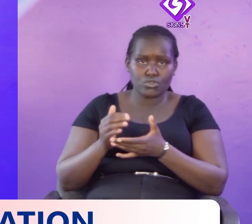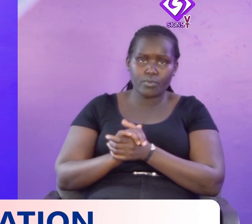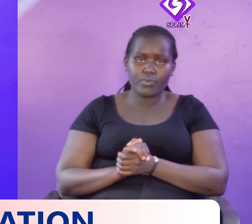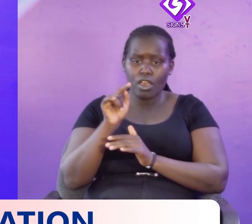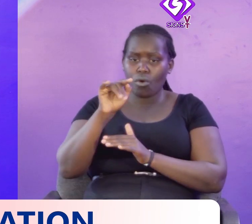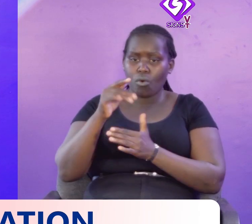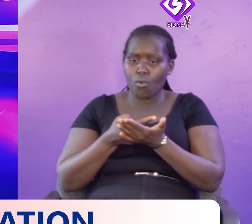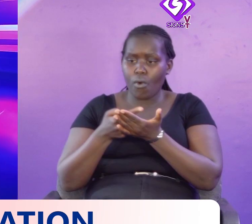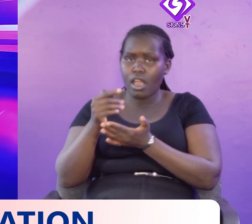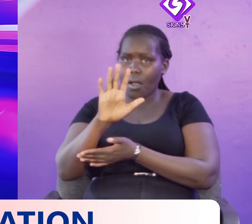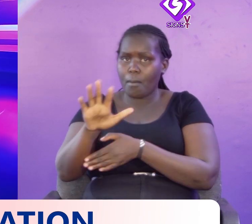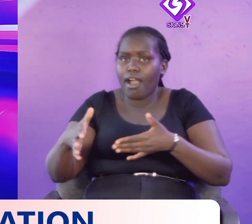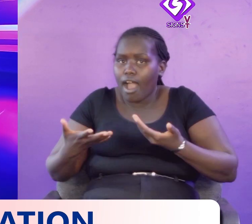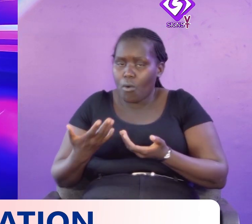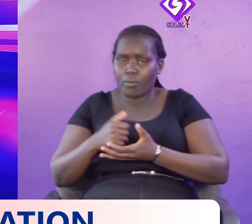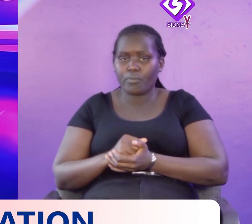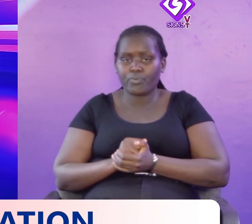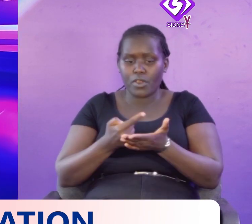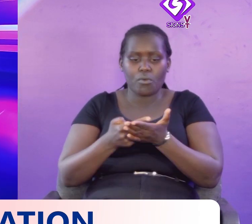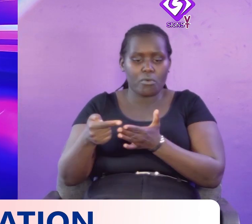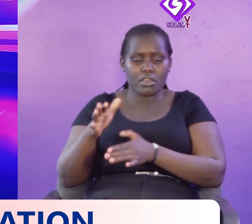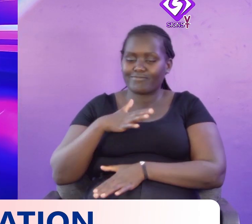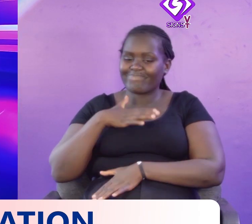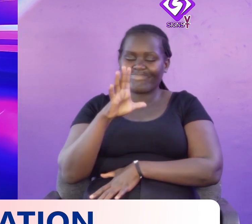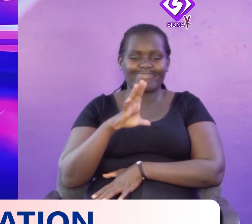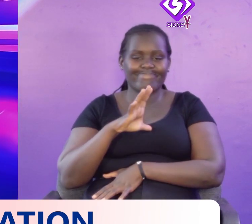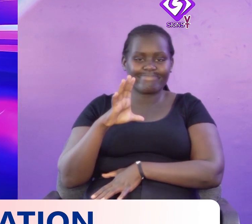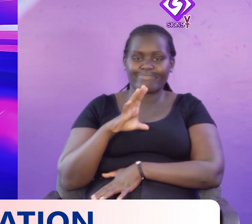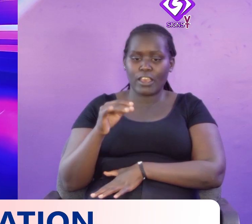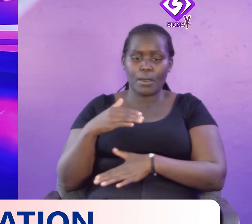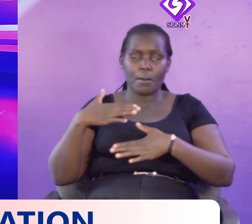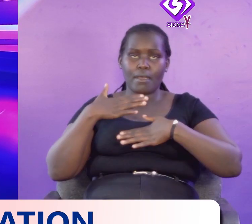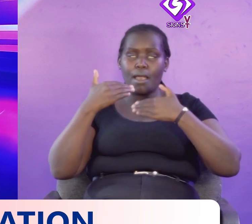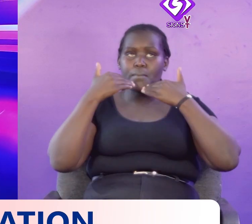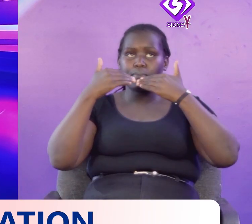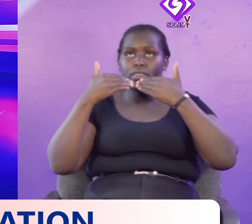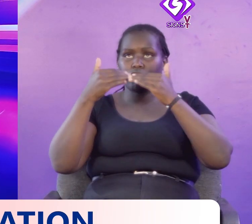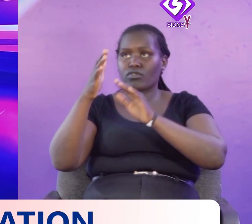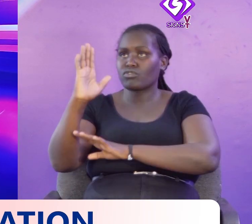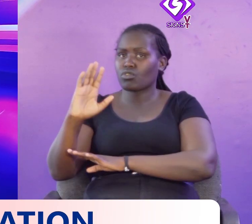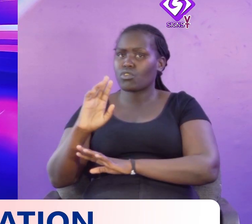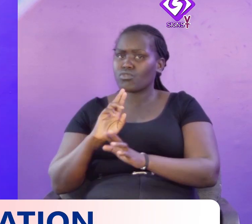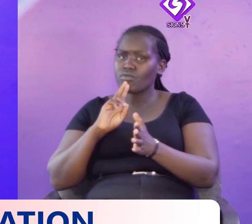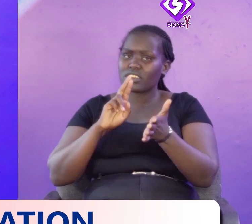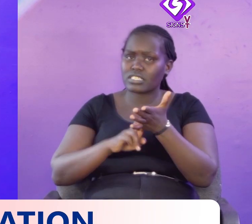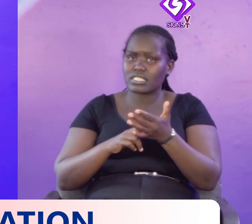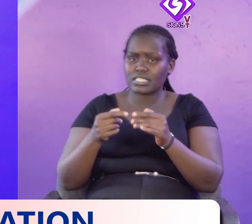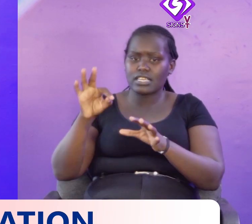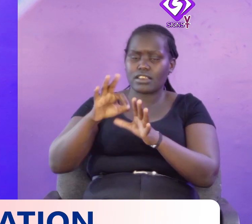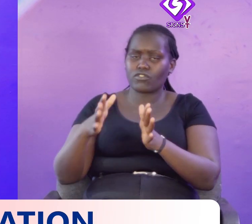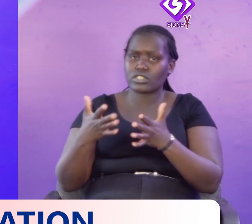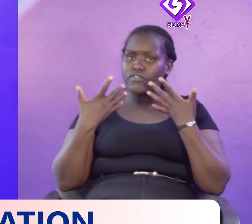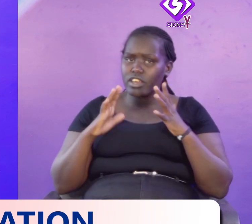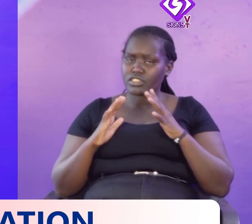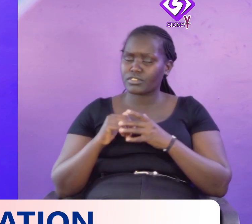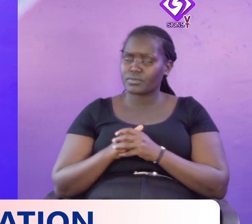week? My week has been good. Okay. I am grateful to God. Have you registered as a voter? What a